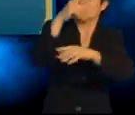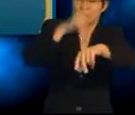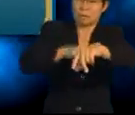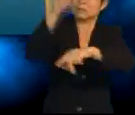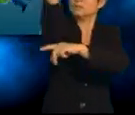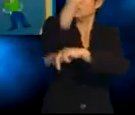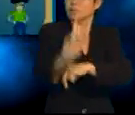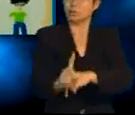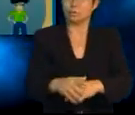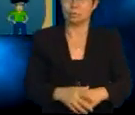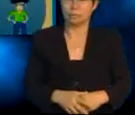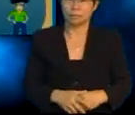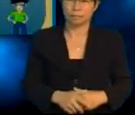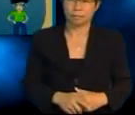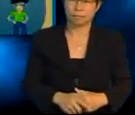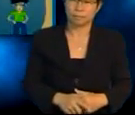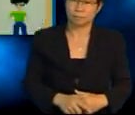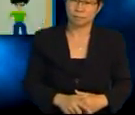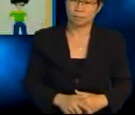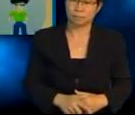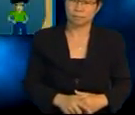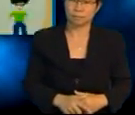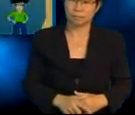a thunderstorm.